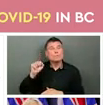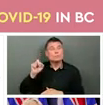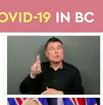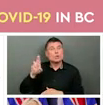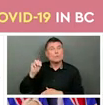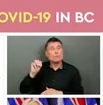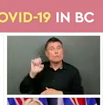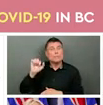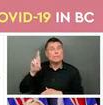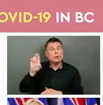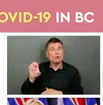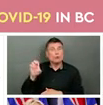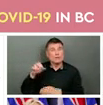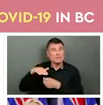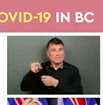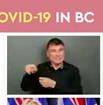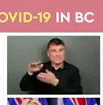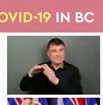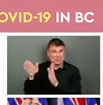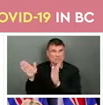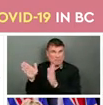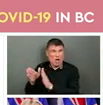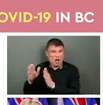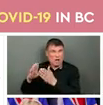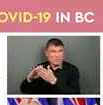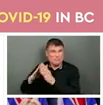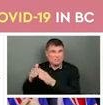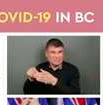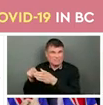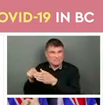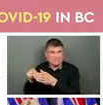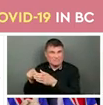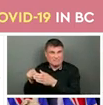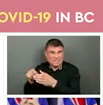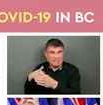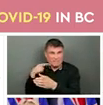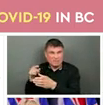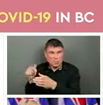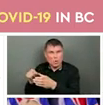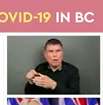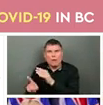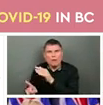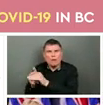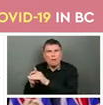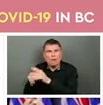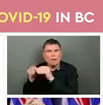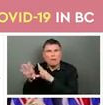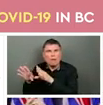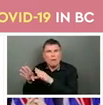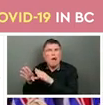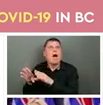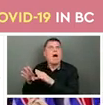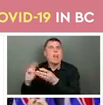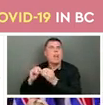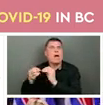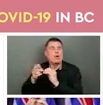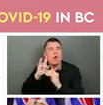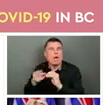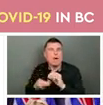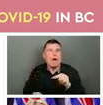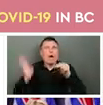very small numbers in small populations, and this reflects a cluster in that community that is now being managed by public